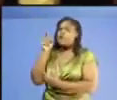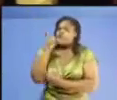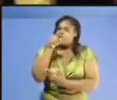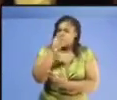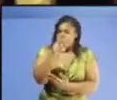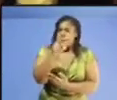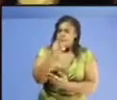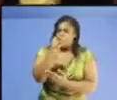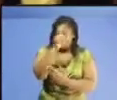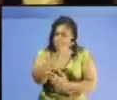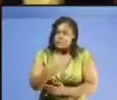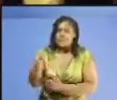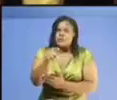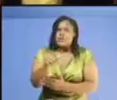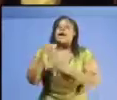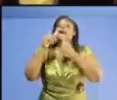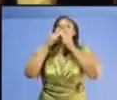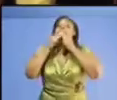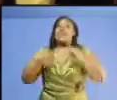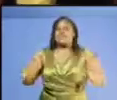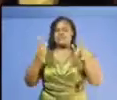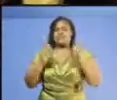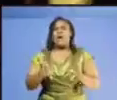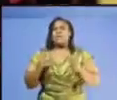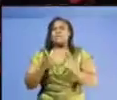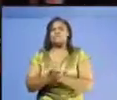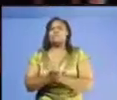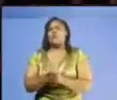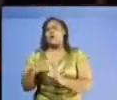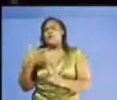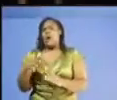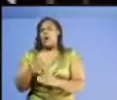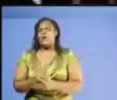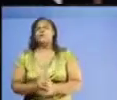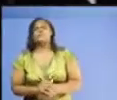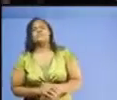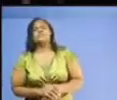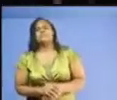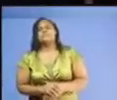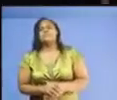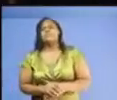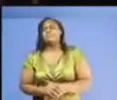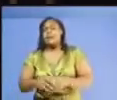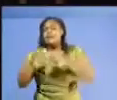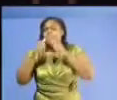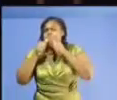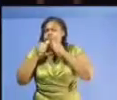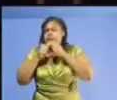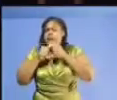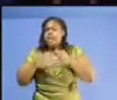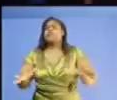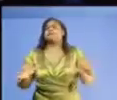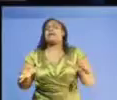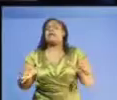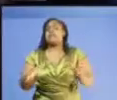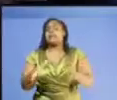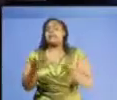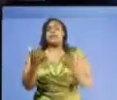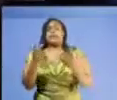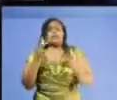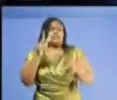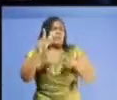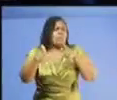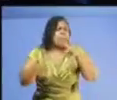a blessed person. Lord, I'm in the wrong place. Blessed is that